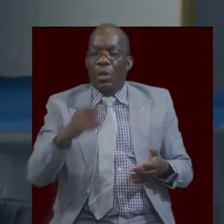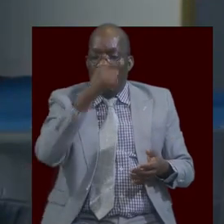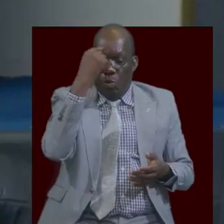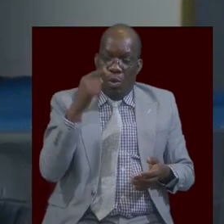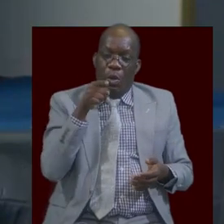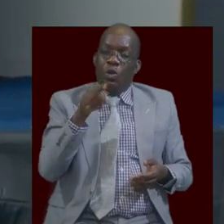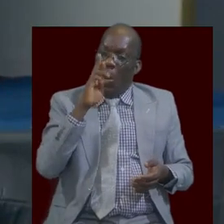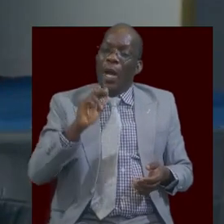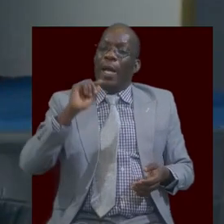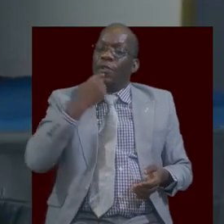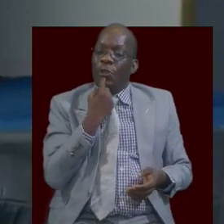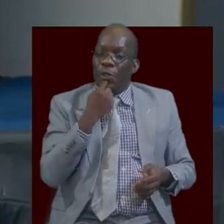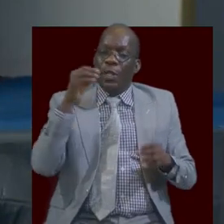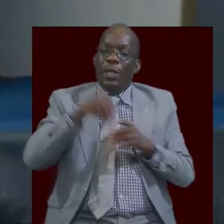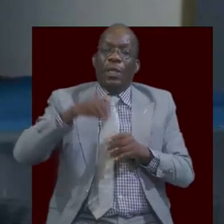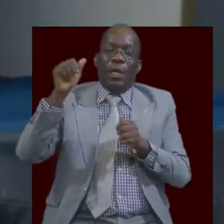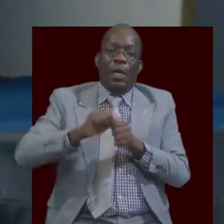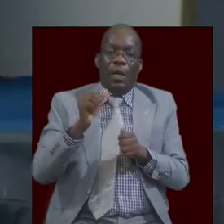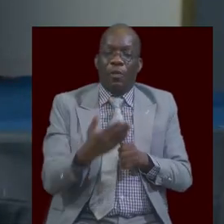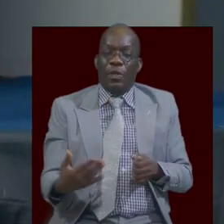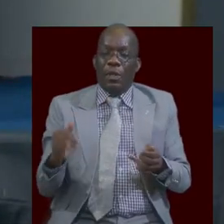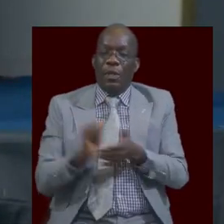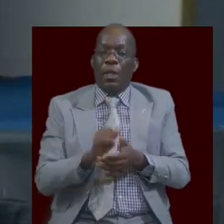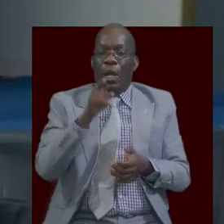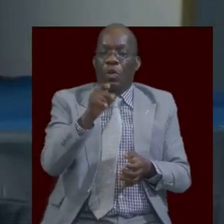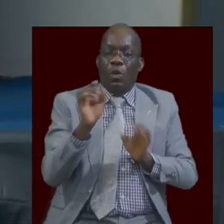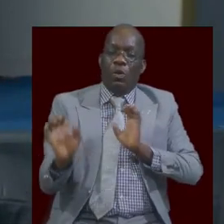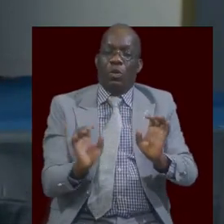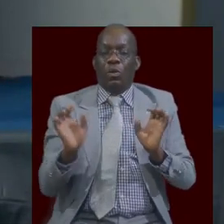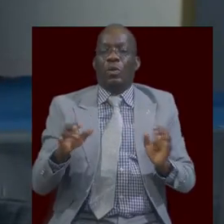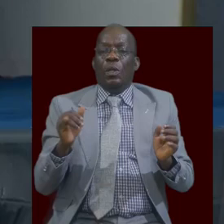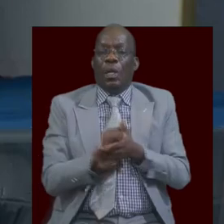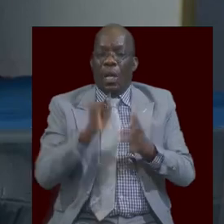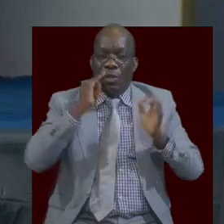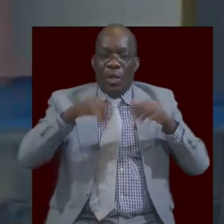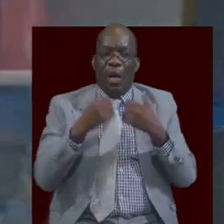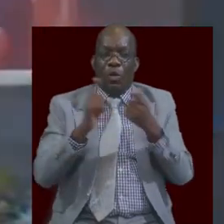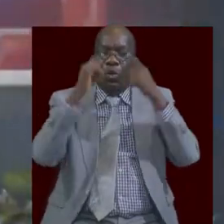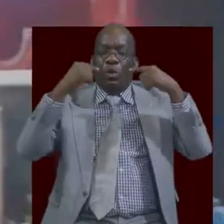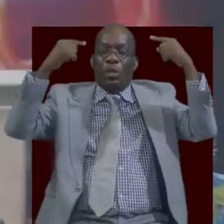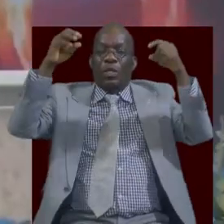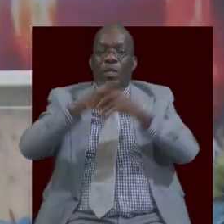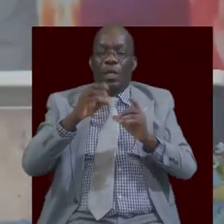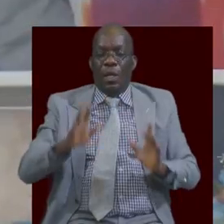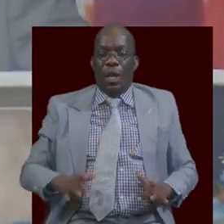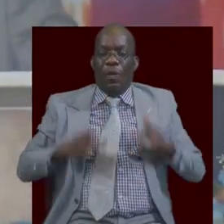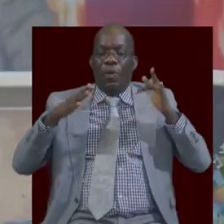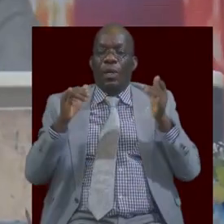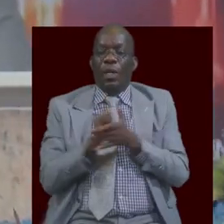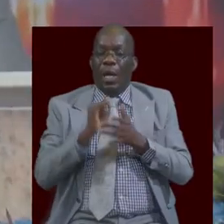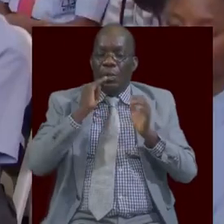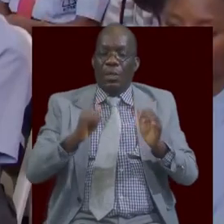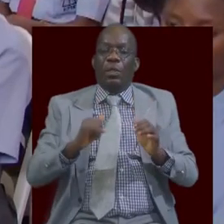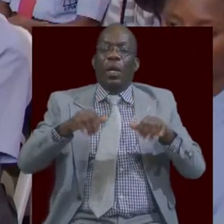in everything that you do. That's how we make it in life. And that is how your goal will